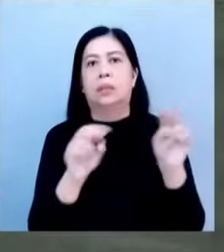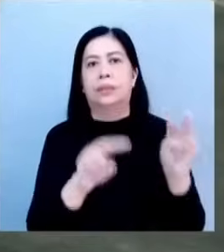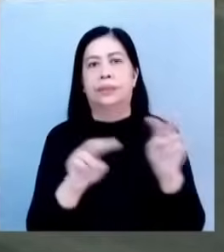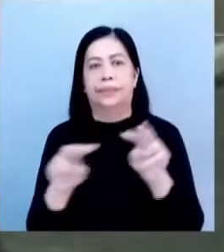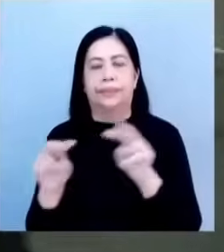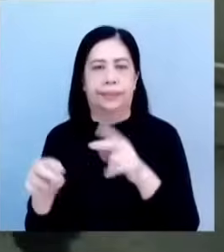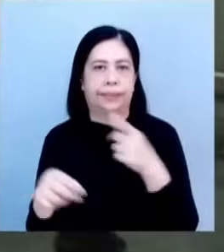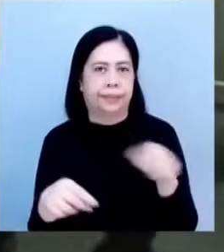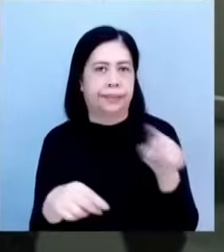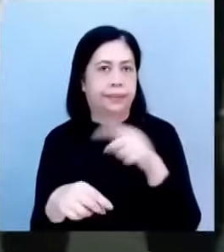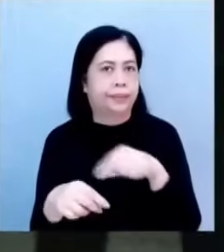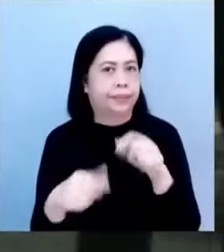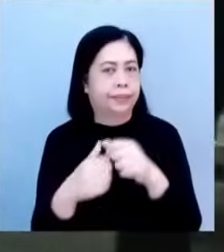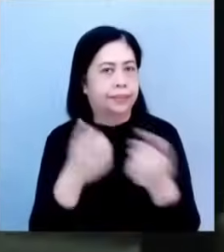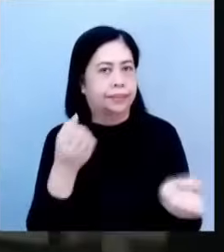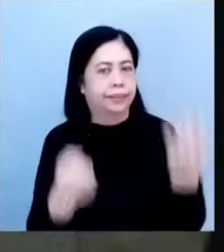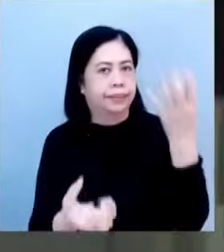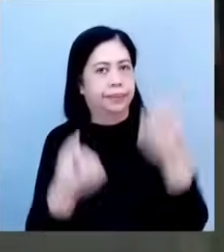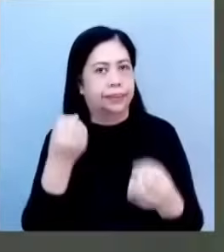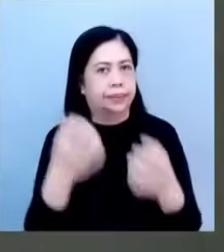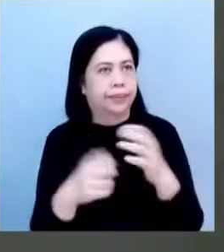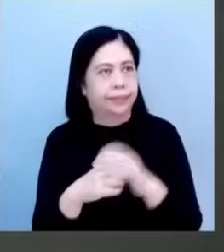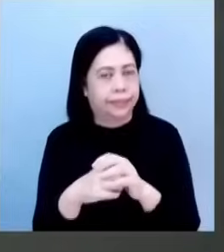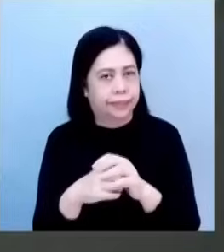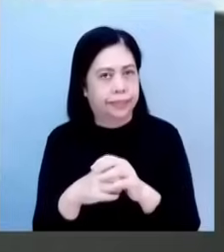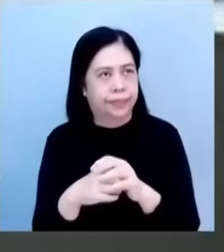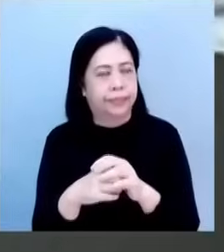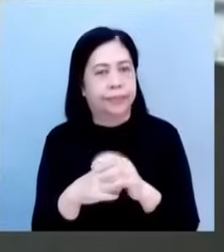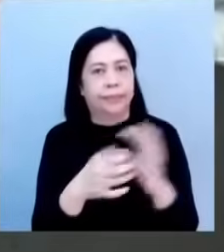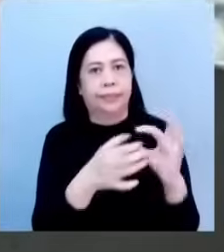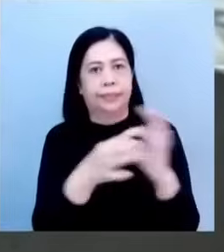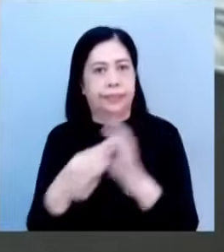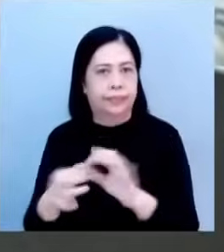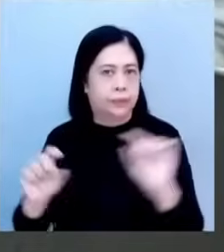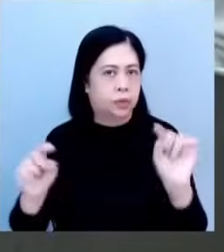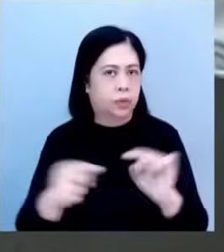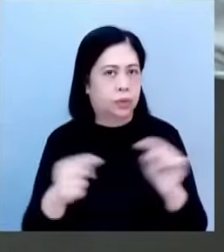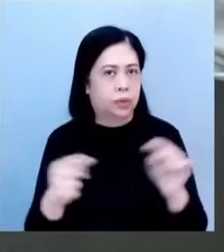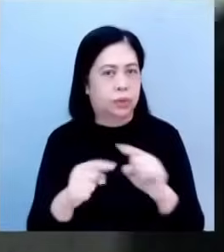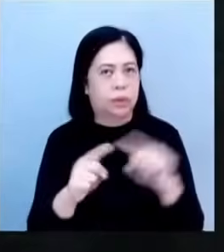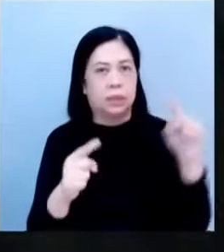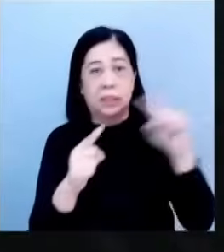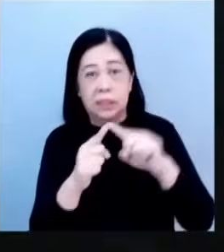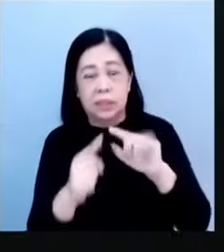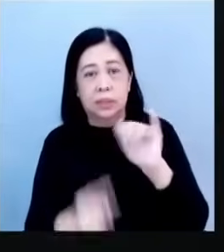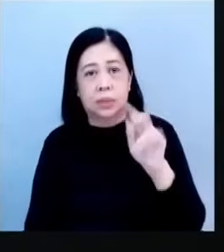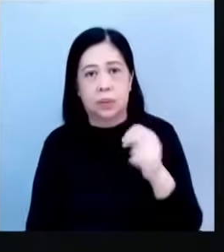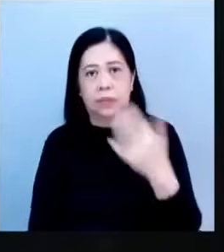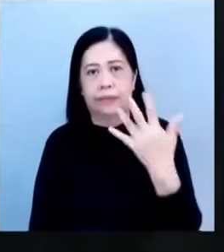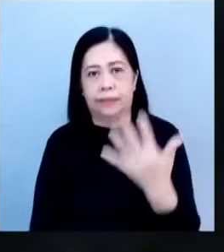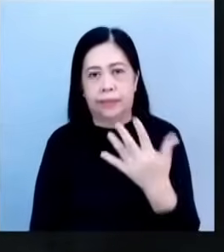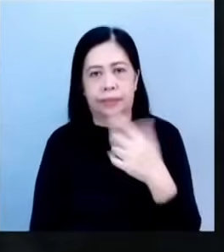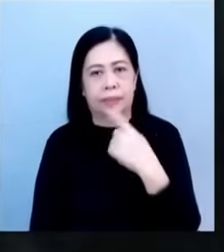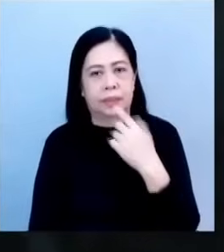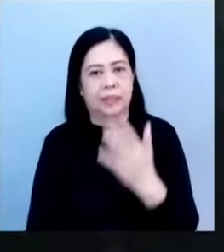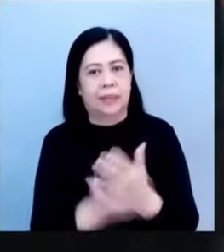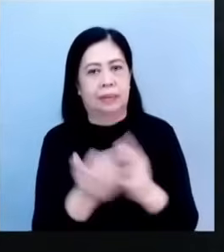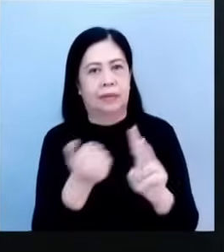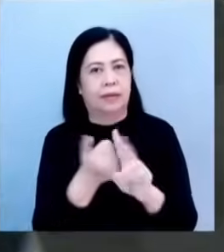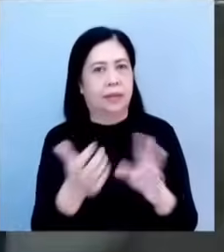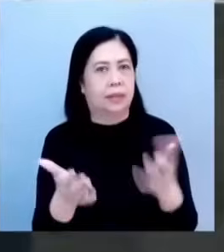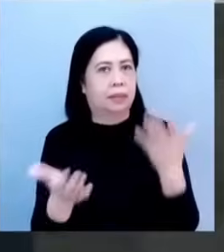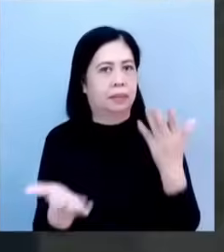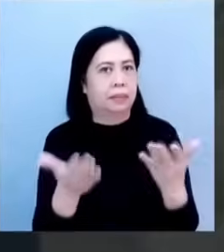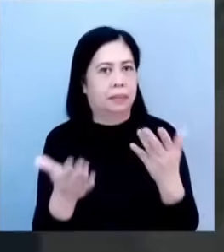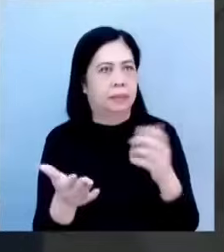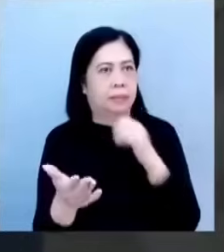caused by firecrackers, or at least firecracker-related injuries up to January 6. Because, again, some of the victims may have not yet gone